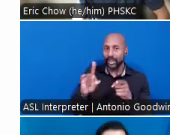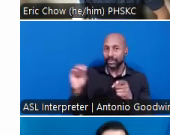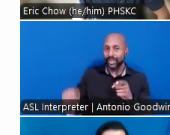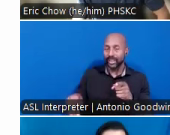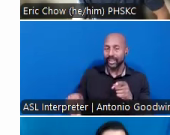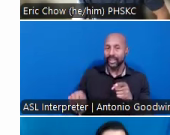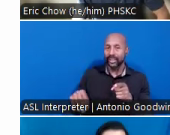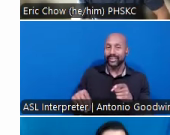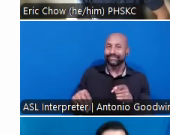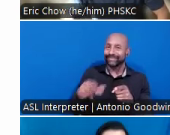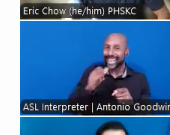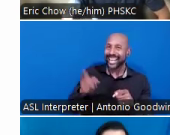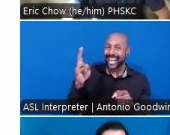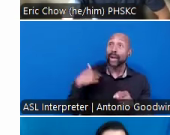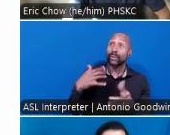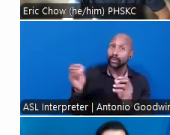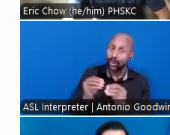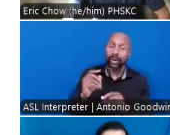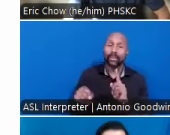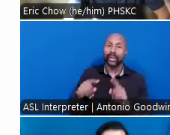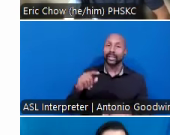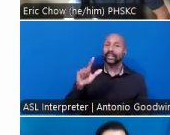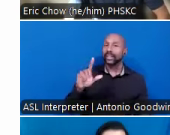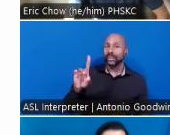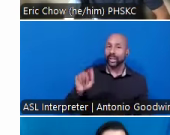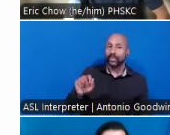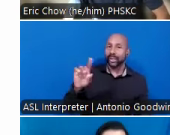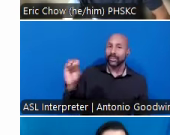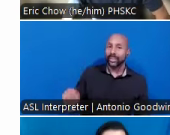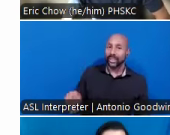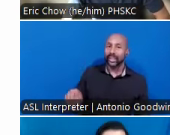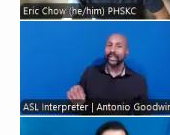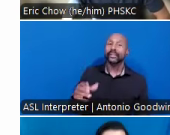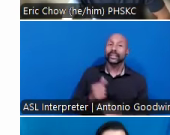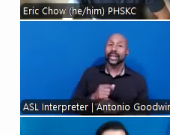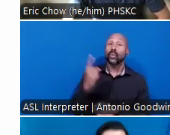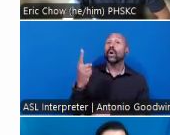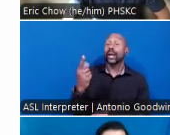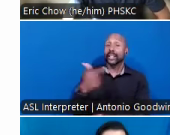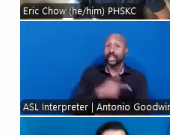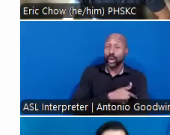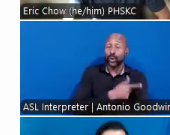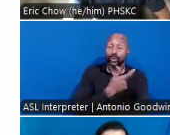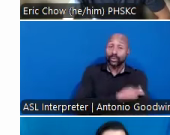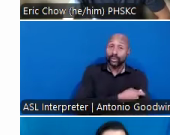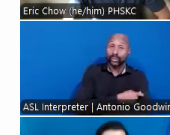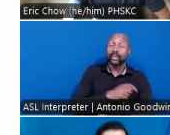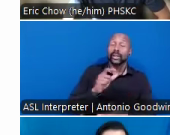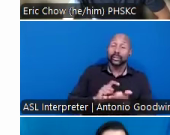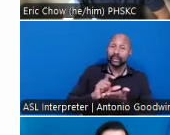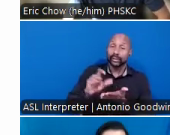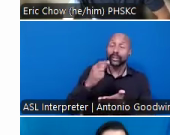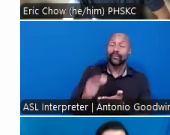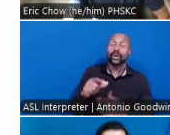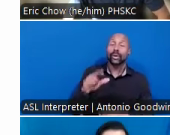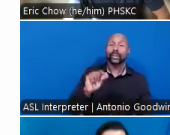Only 29% of King County residents received one dose of the 2023-2024 updated vaccine.